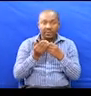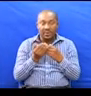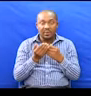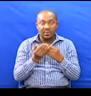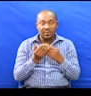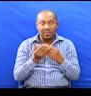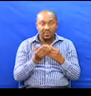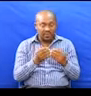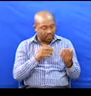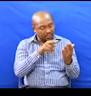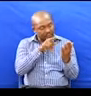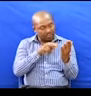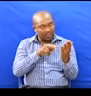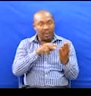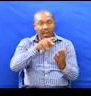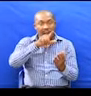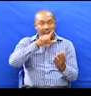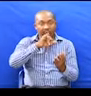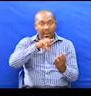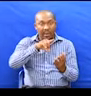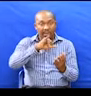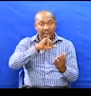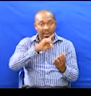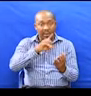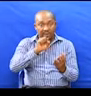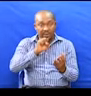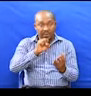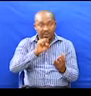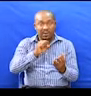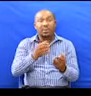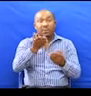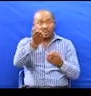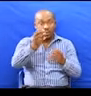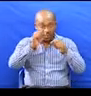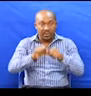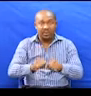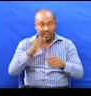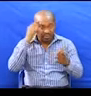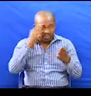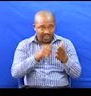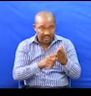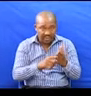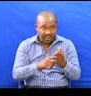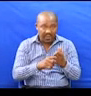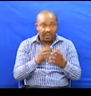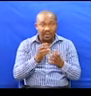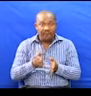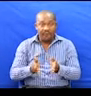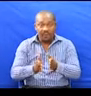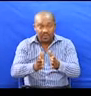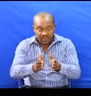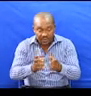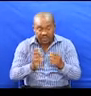supposed to remember the meaning of lipid, examples of lipid, properties of lipid, functions of what?